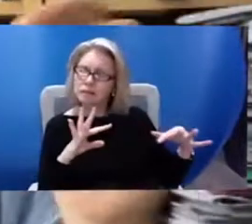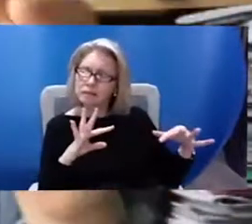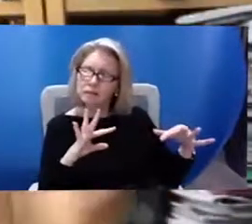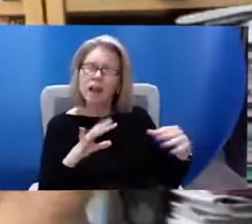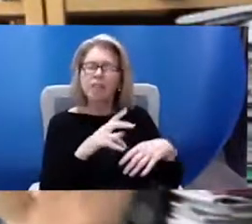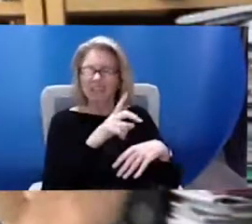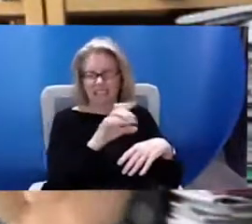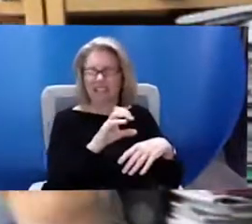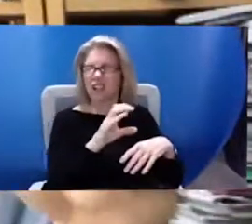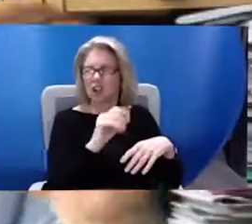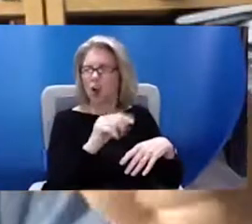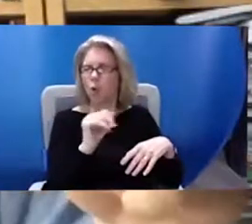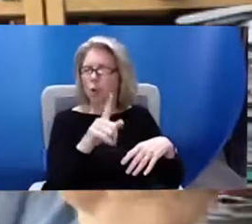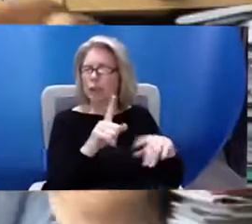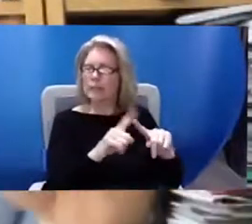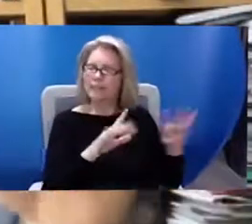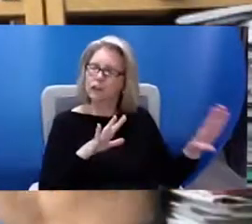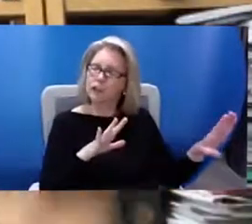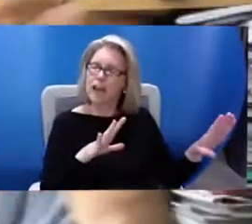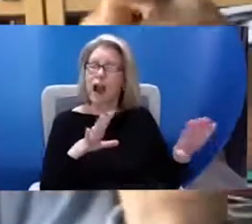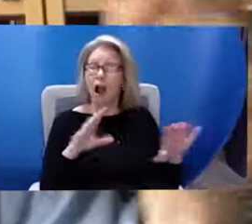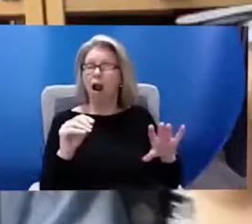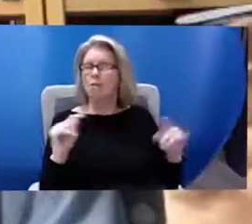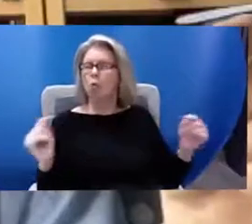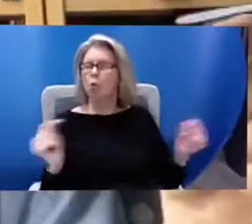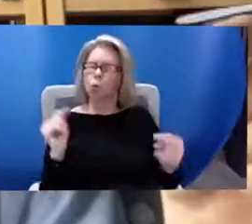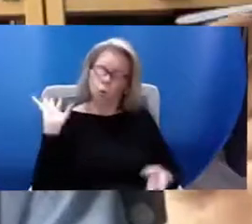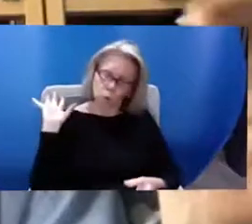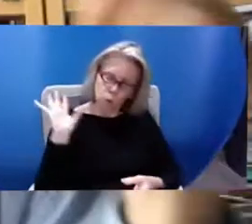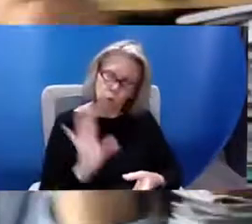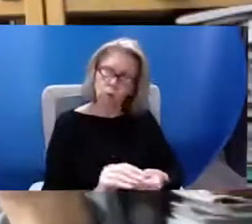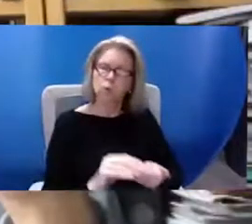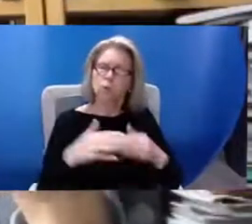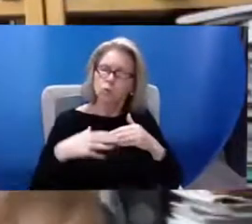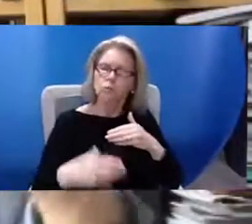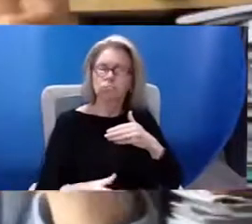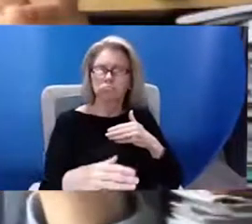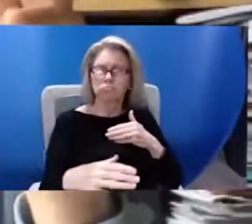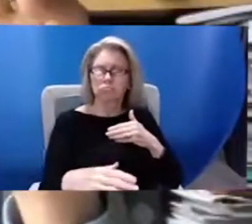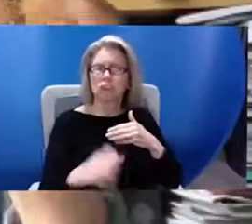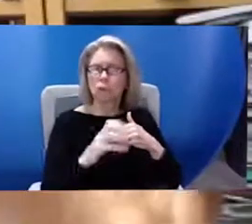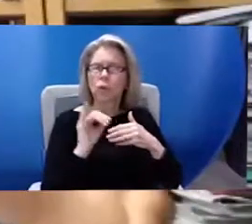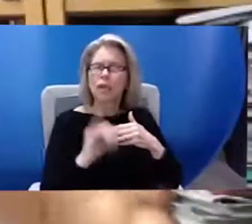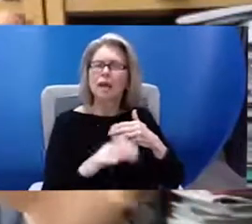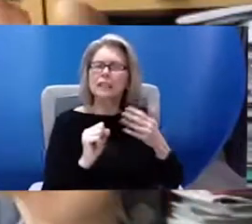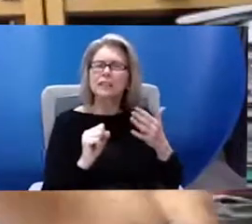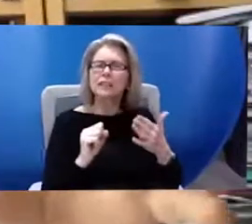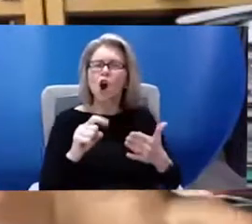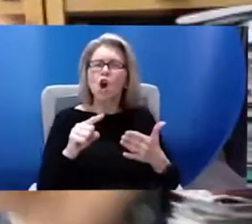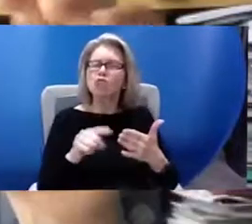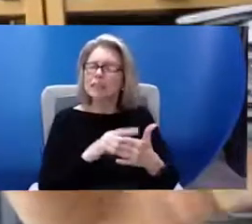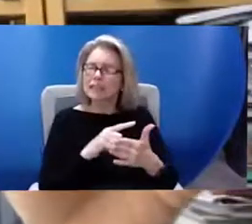it has to address the colonial difference, it has to address the colonial wound, right? So the decolonial